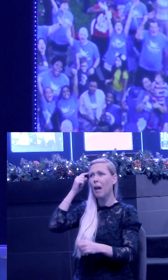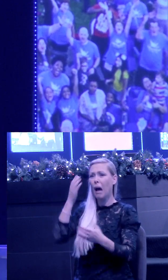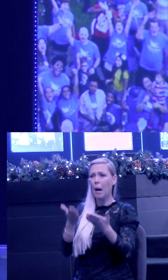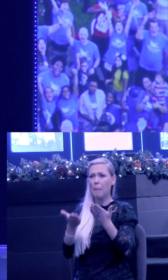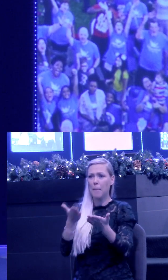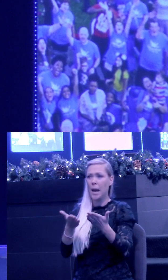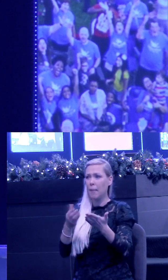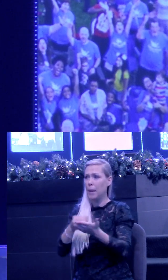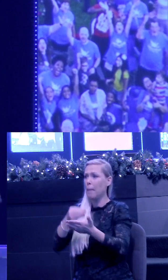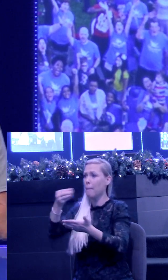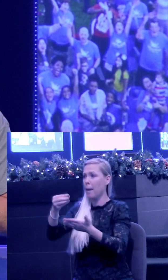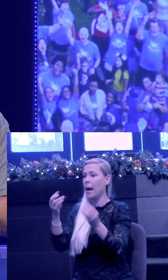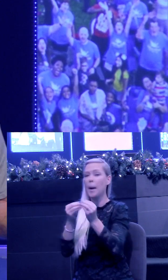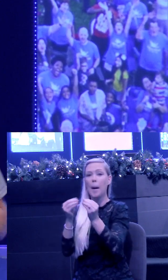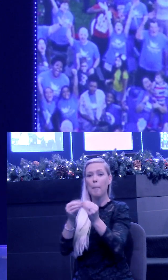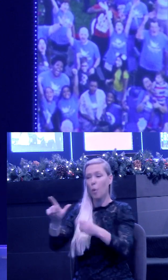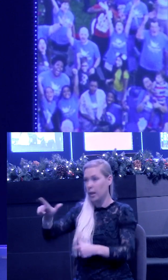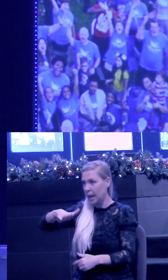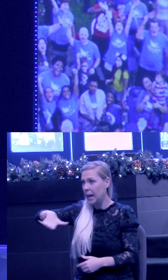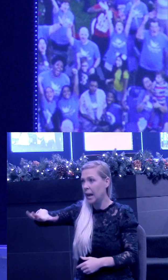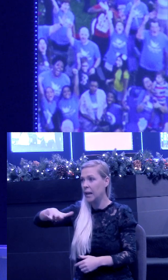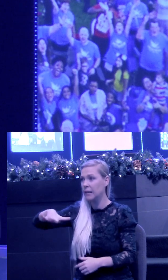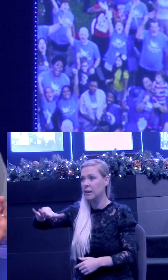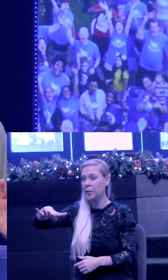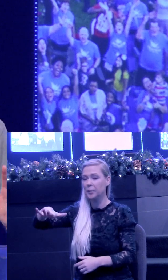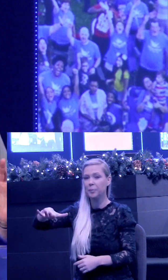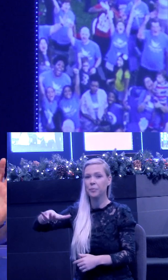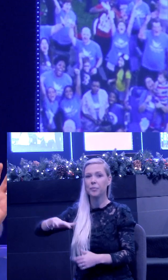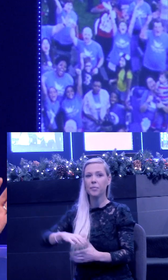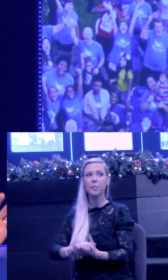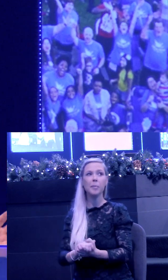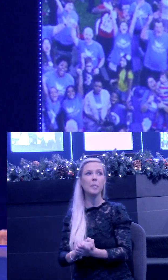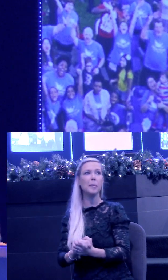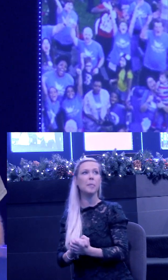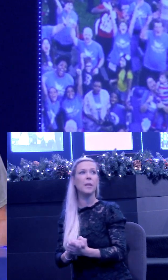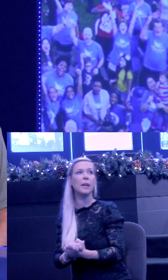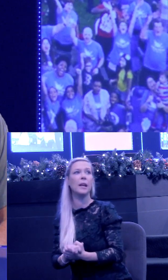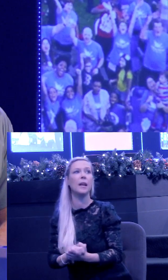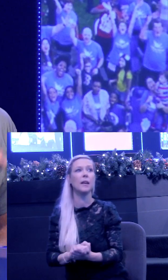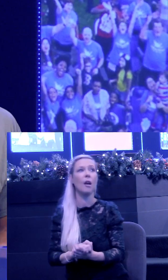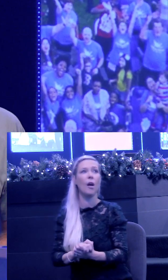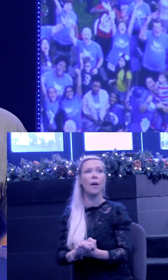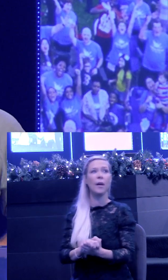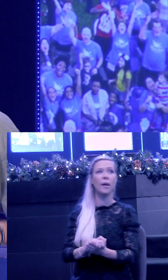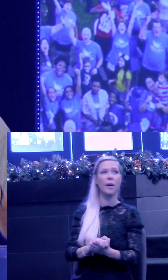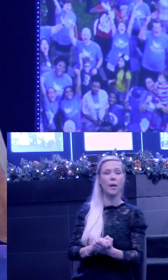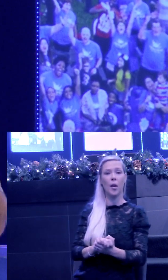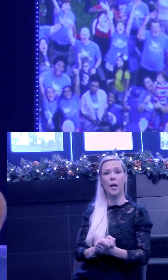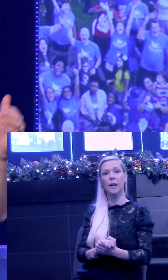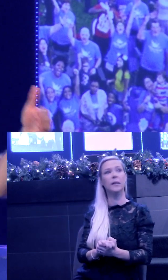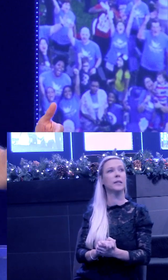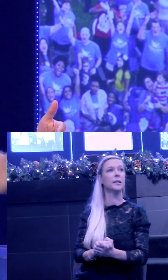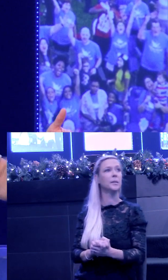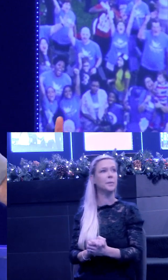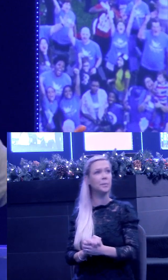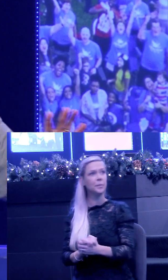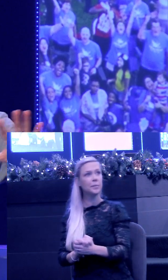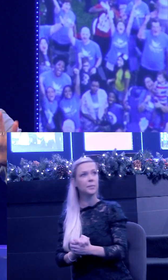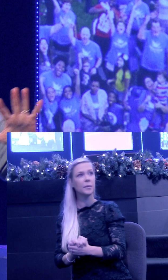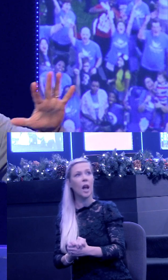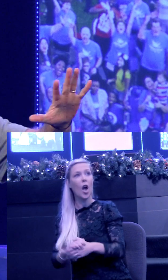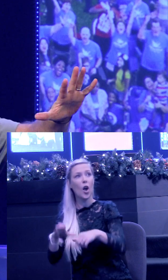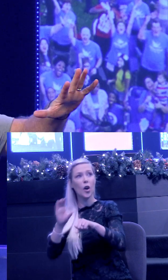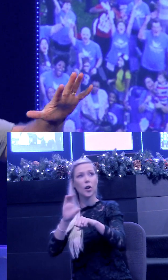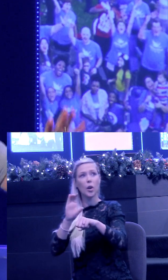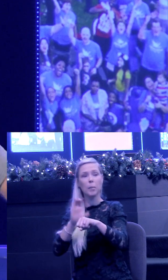what happened is when community moved into the building in 1983, well, all the payments started coming due around 1988, and